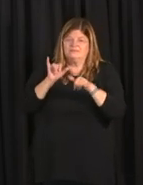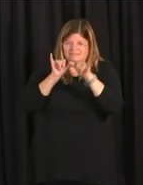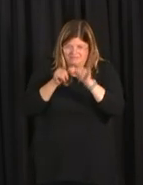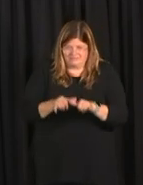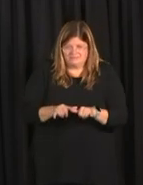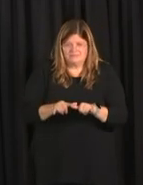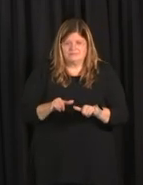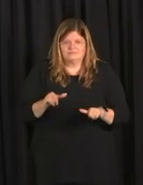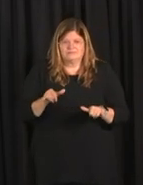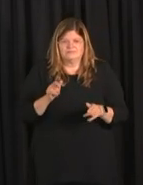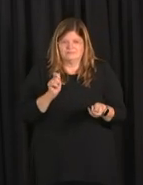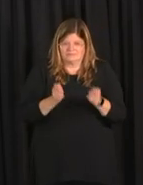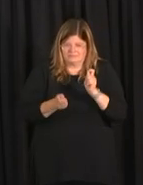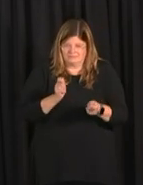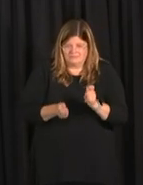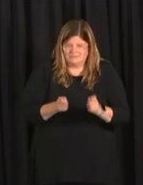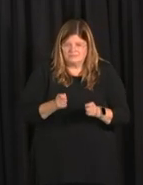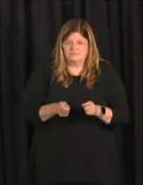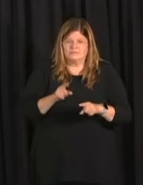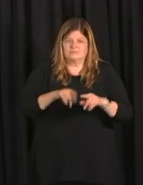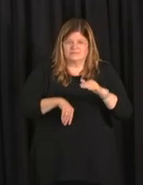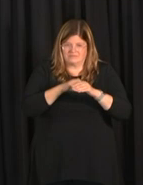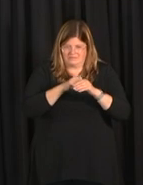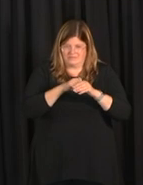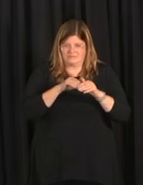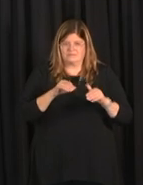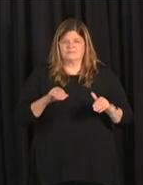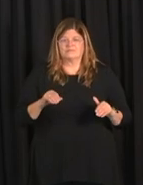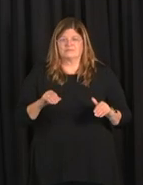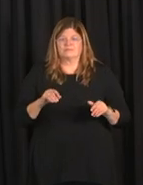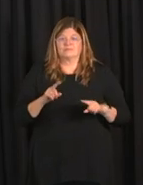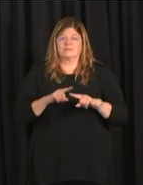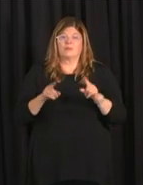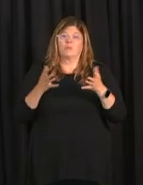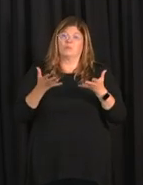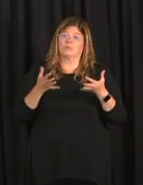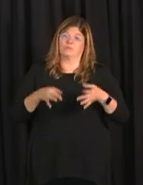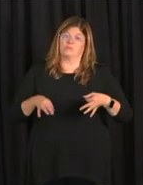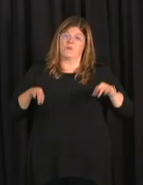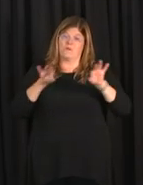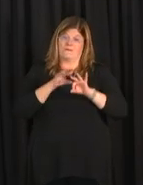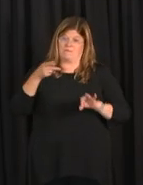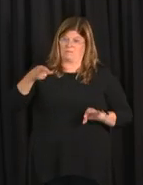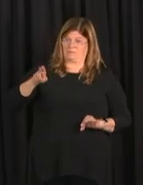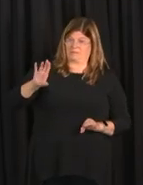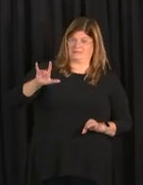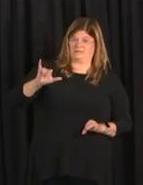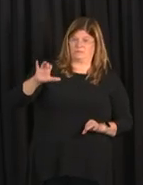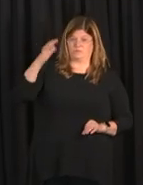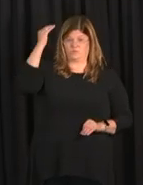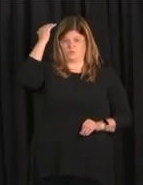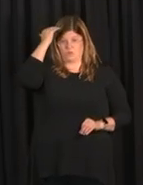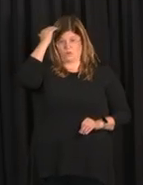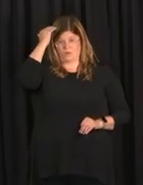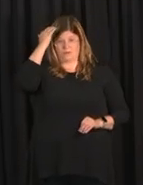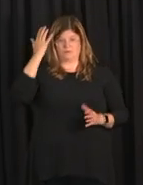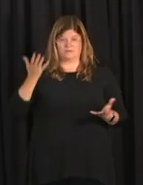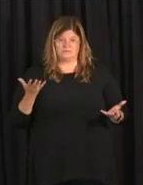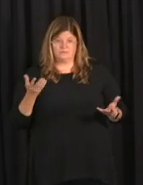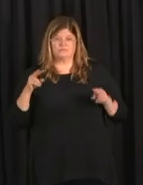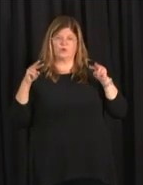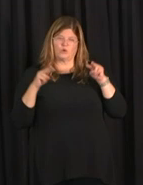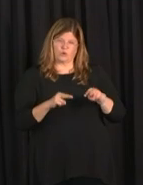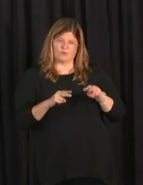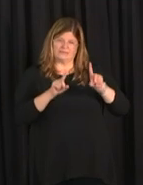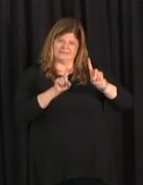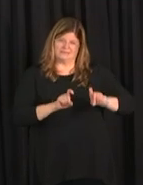metrics can change and thresholds can change. And what's important for the public to know, like for example, when we started looking